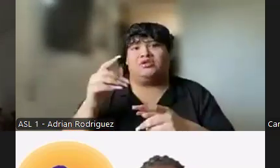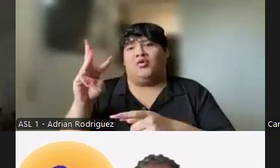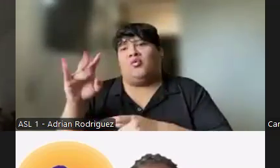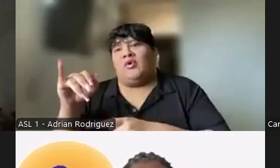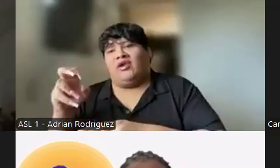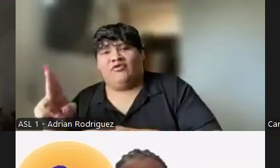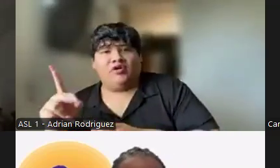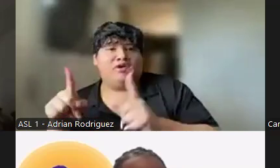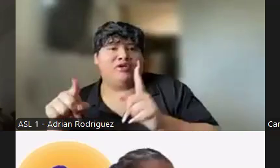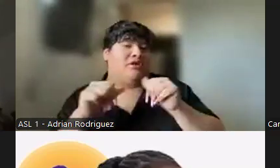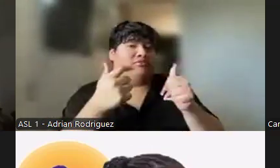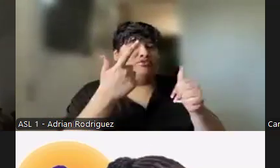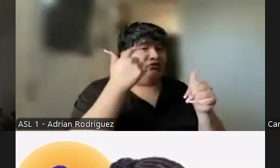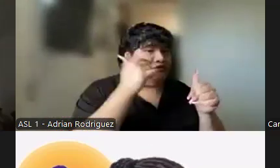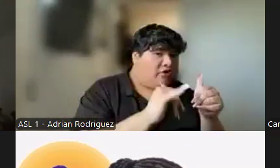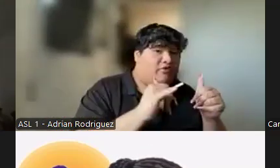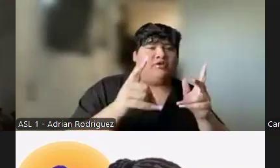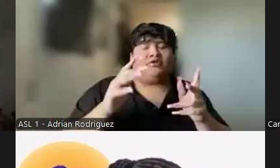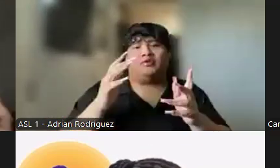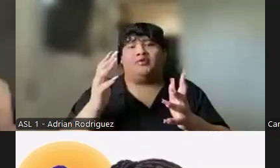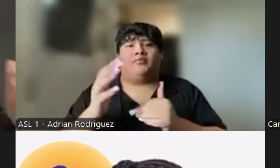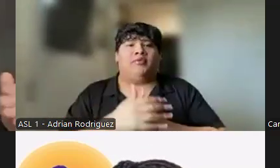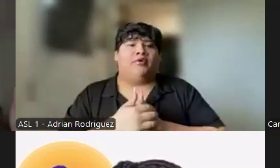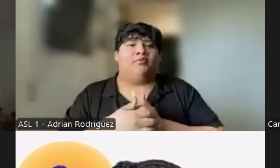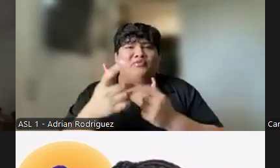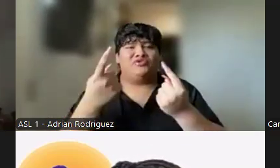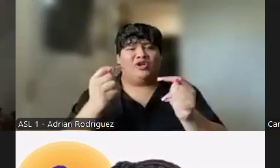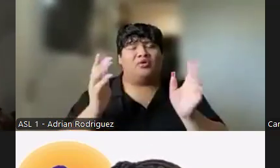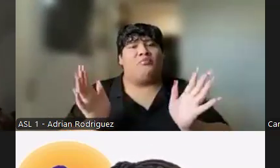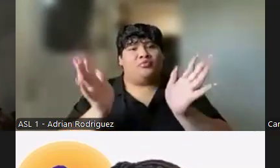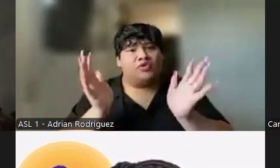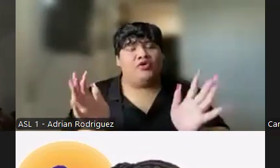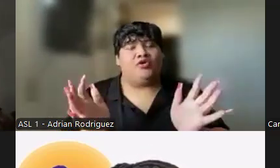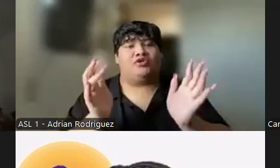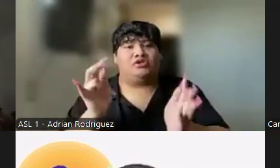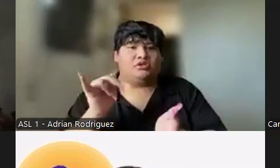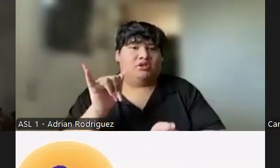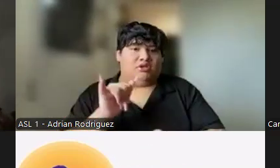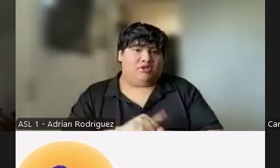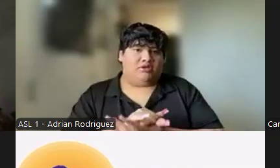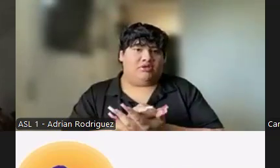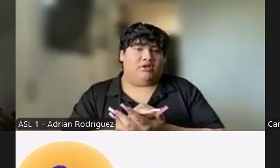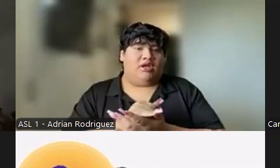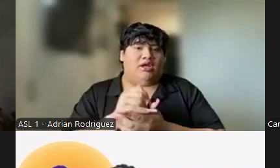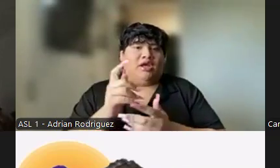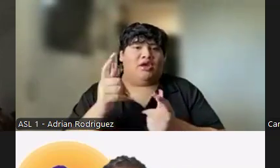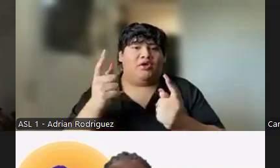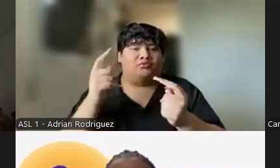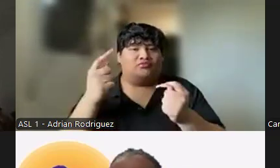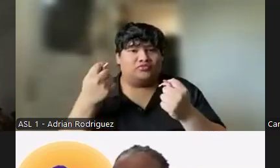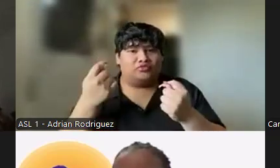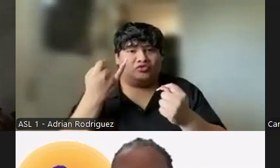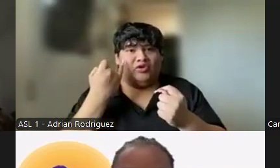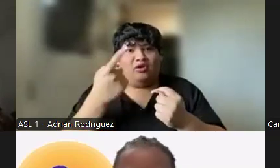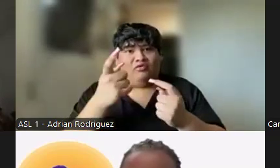them can be permanent, some not, but we've really been trying to push the envelope here of how to address. So when you do